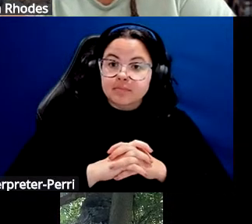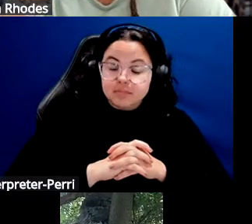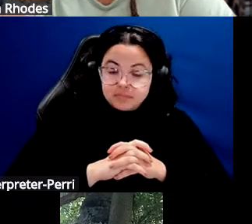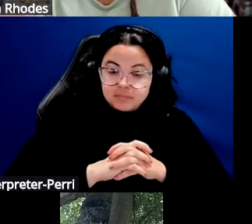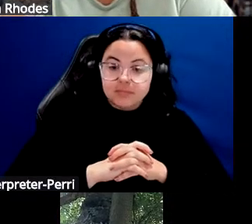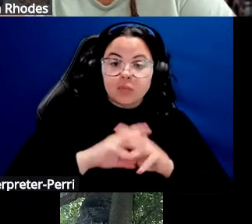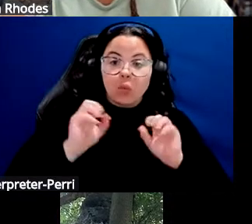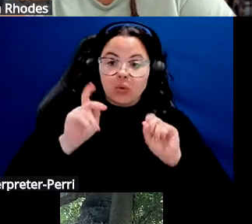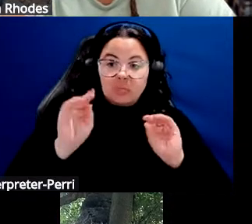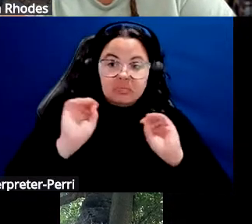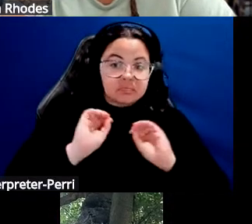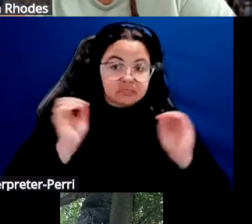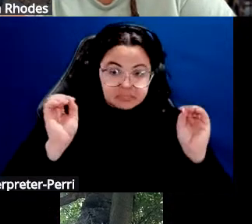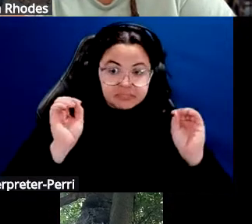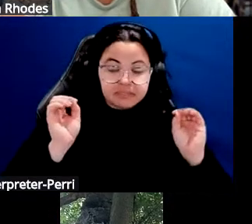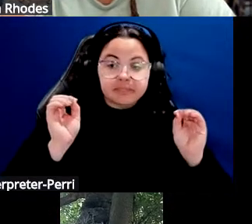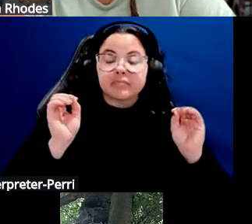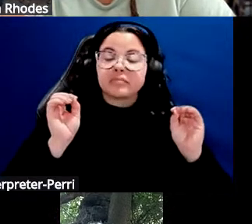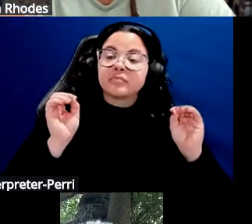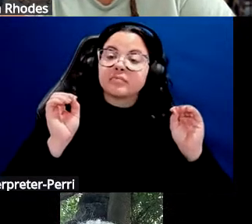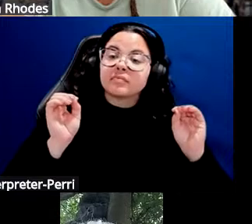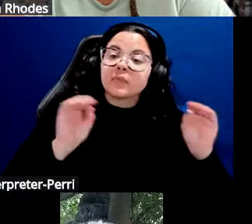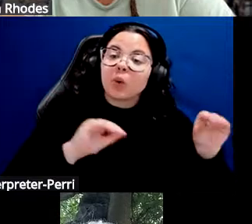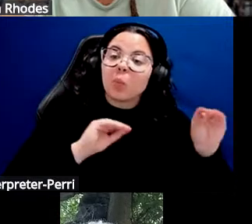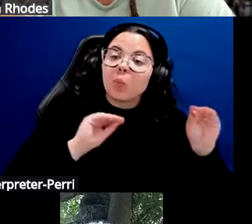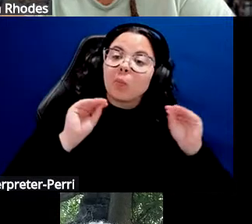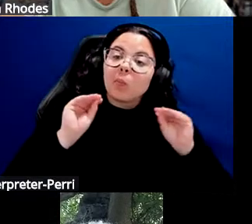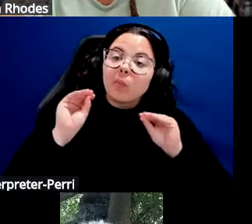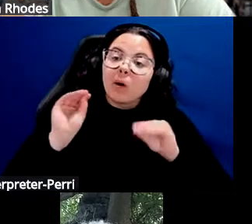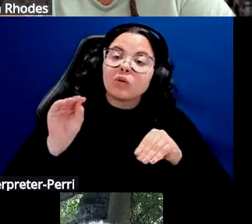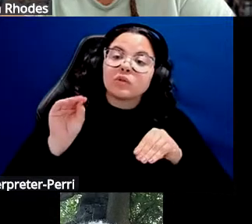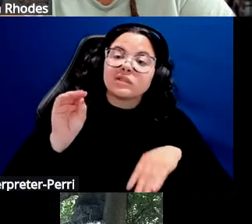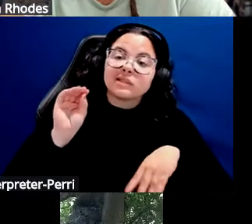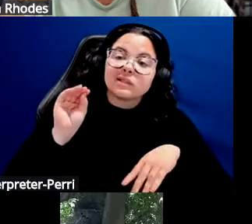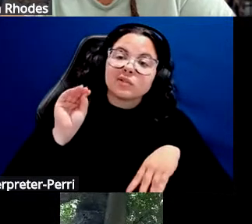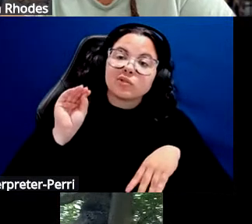Okay, hearing none. The motion is to put